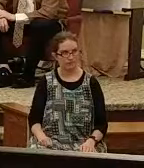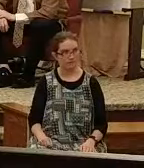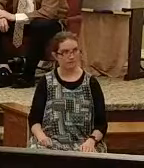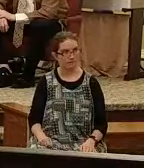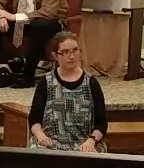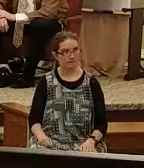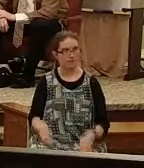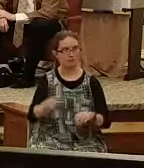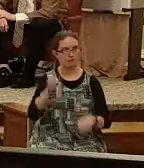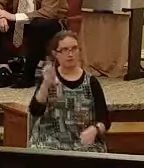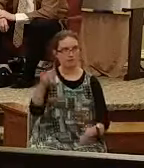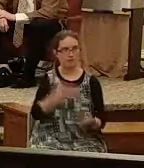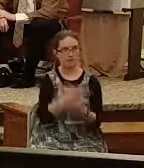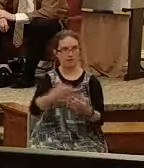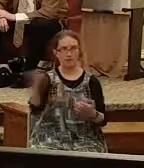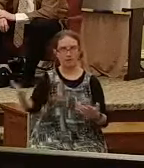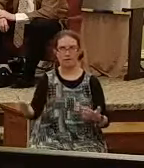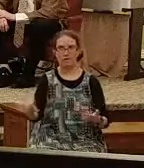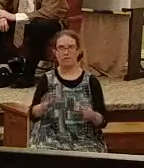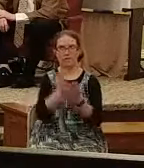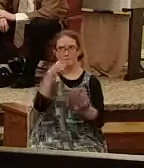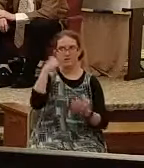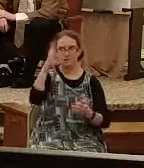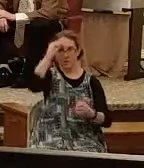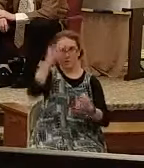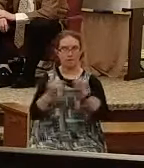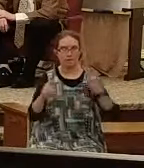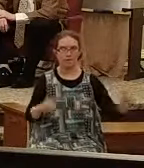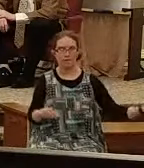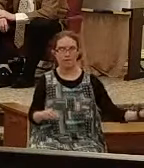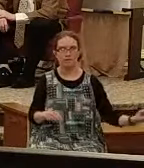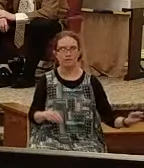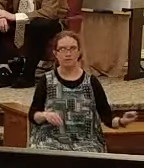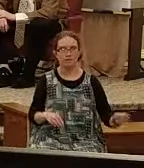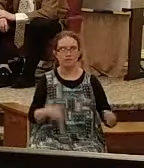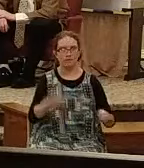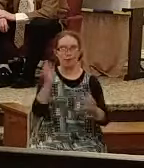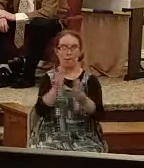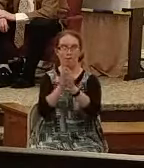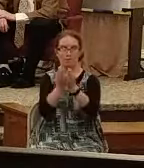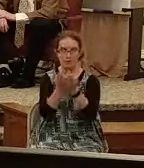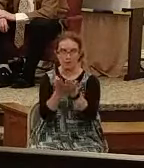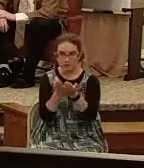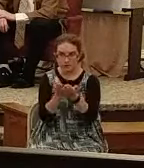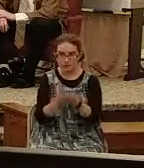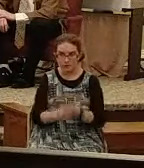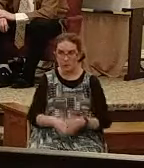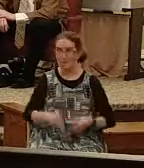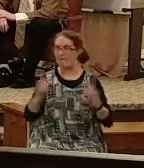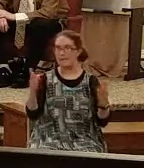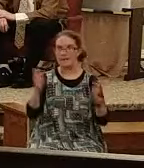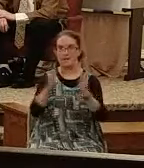He's going to do one thing. The Bible said, Brother West, he's going to check the book and the